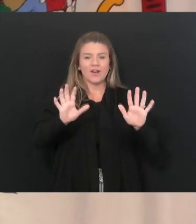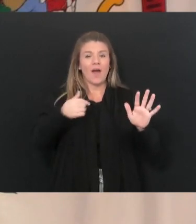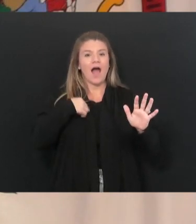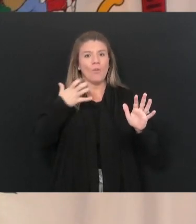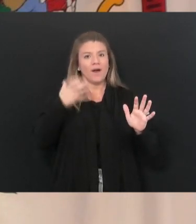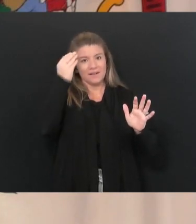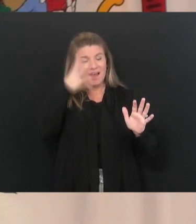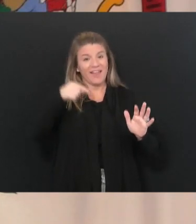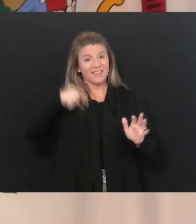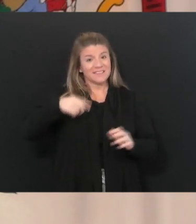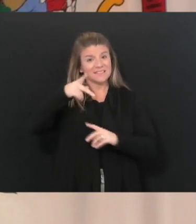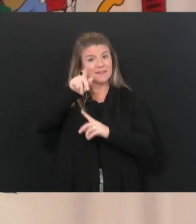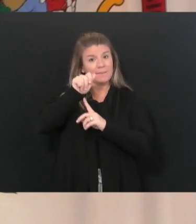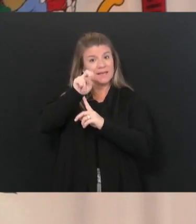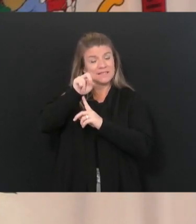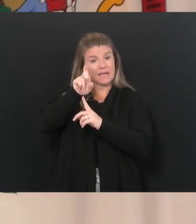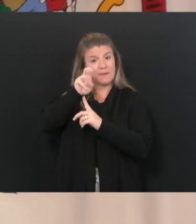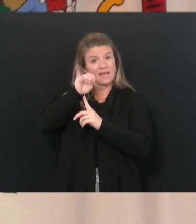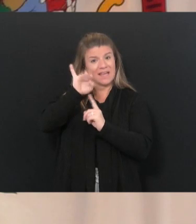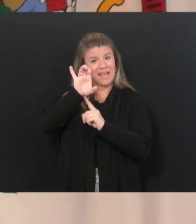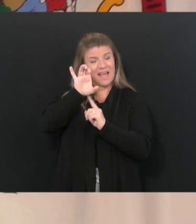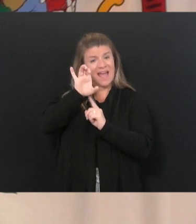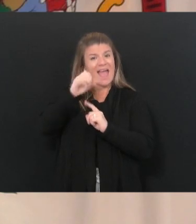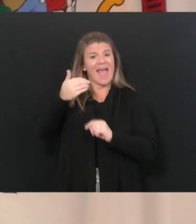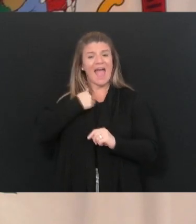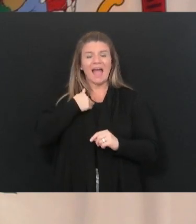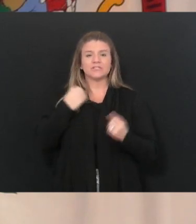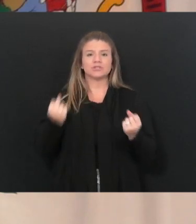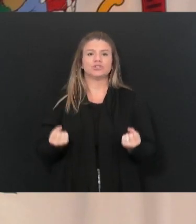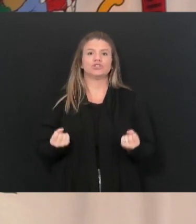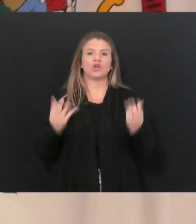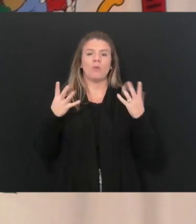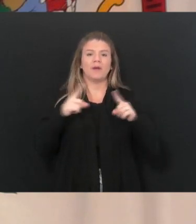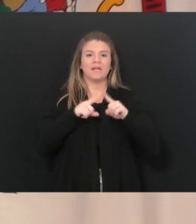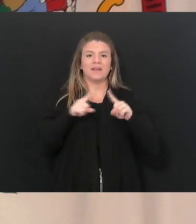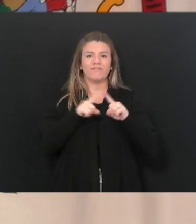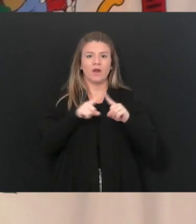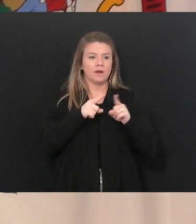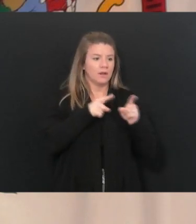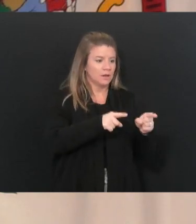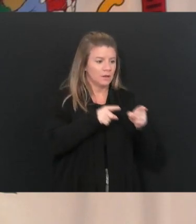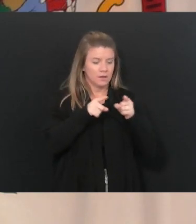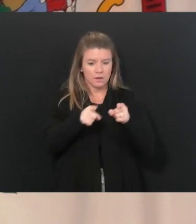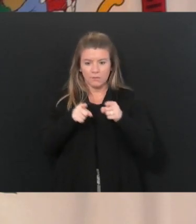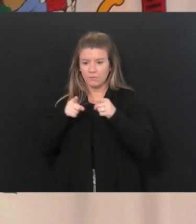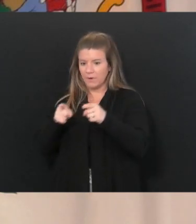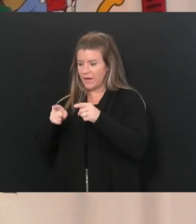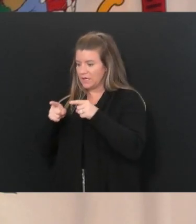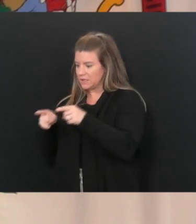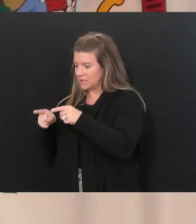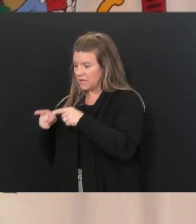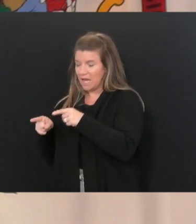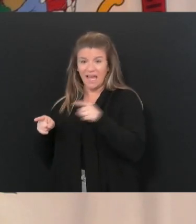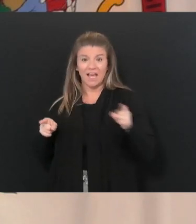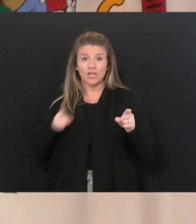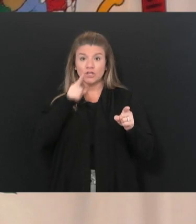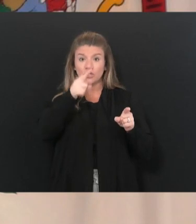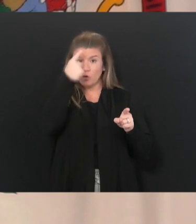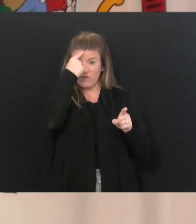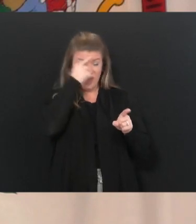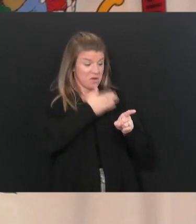different tentacles. And every one of these that you try to wrap up and